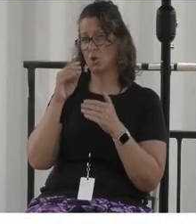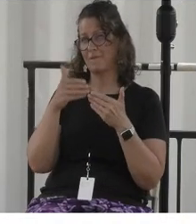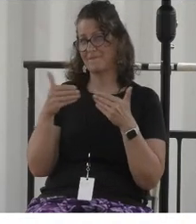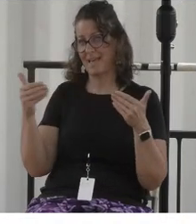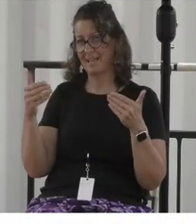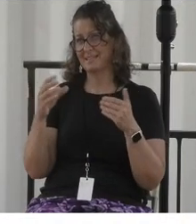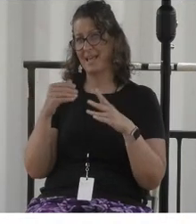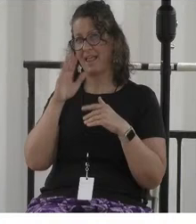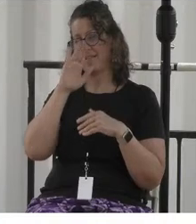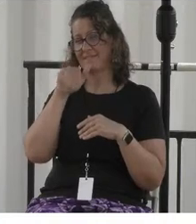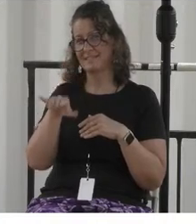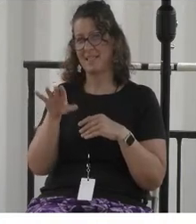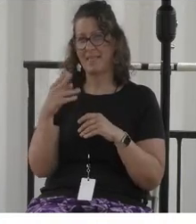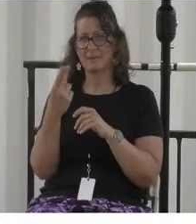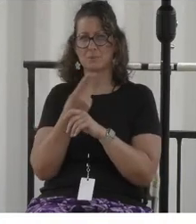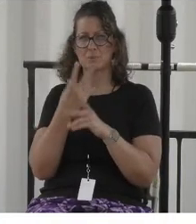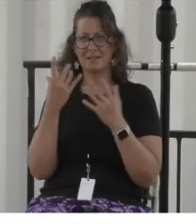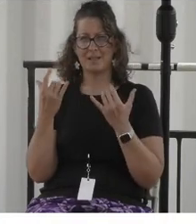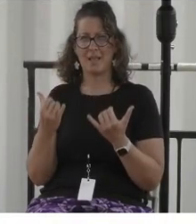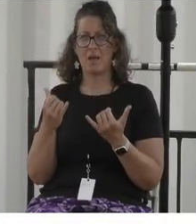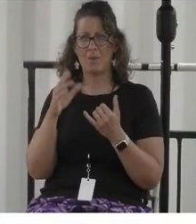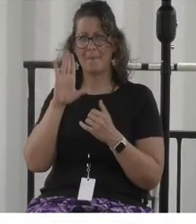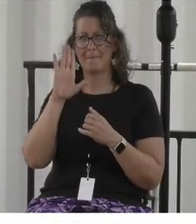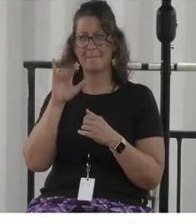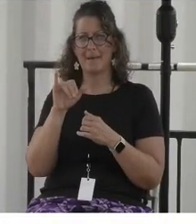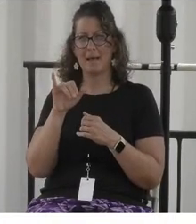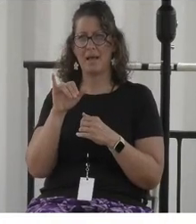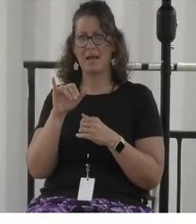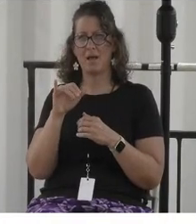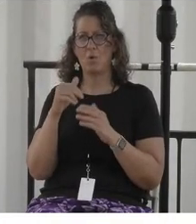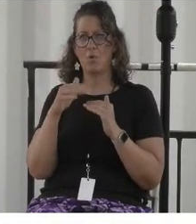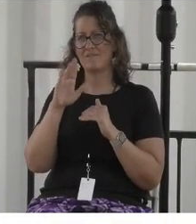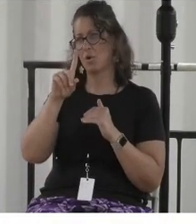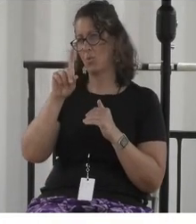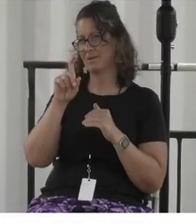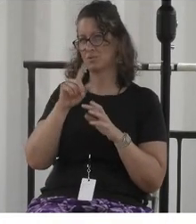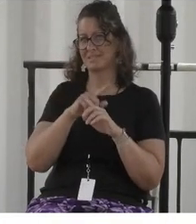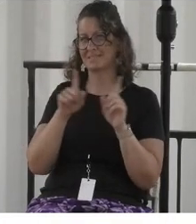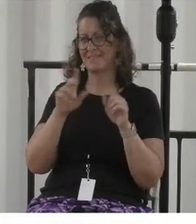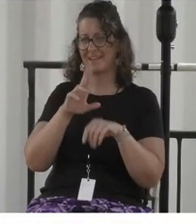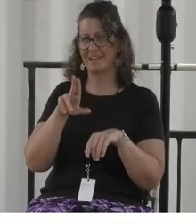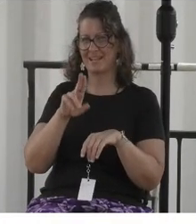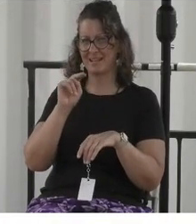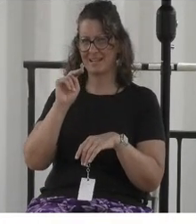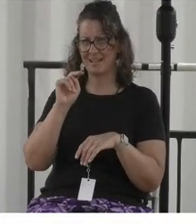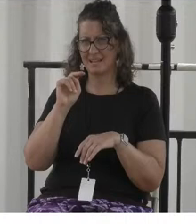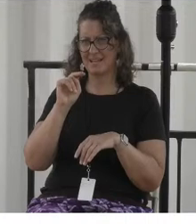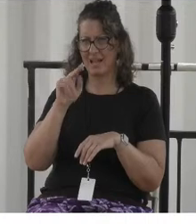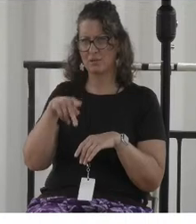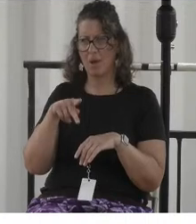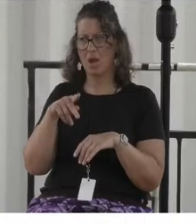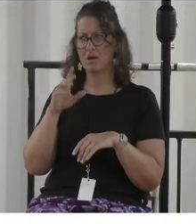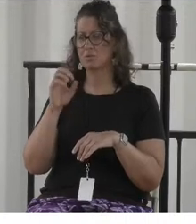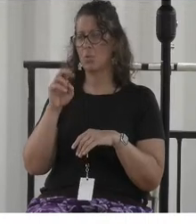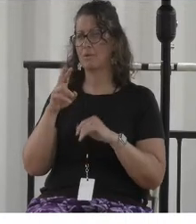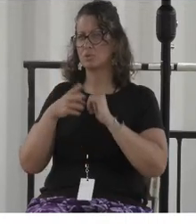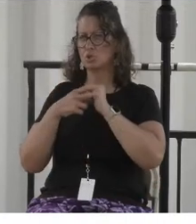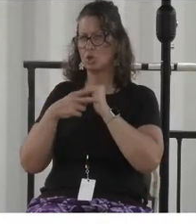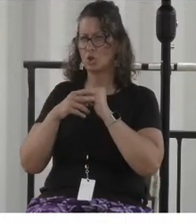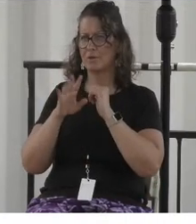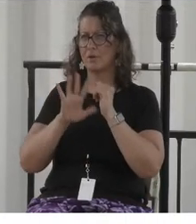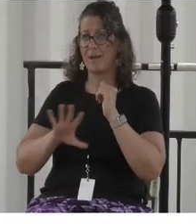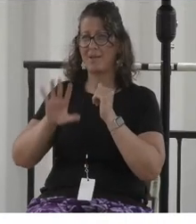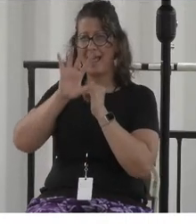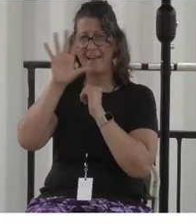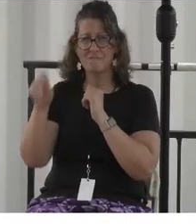elephants, that's being used now by well over 100 different national parks and reserves throughout Africa to protect villages